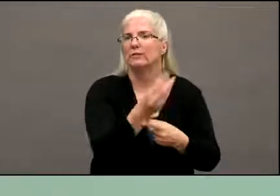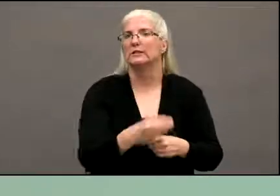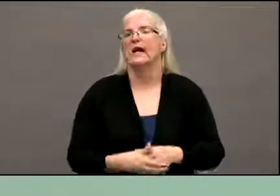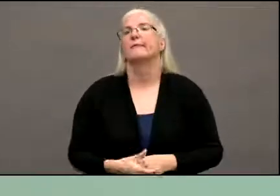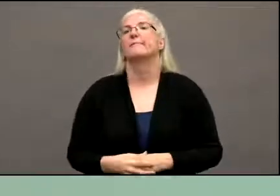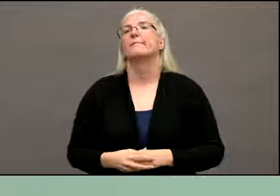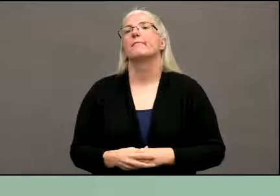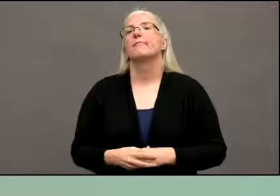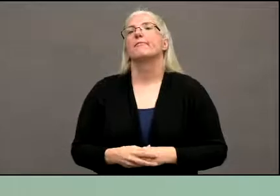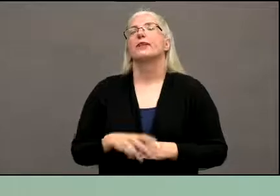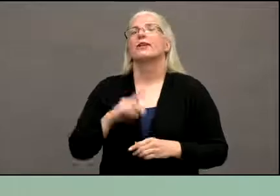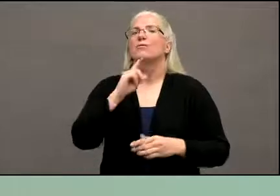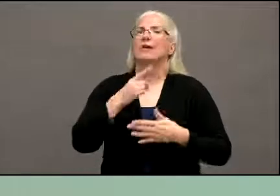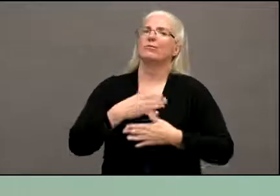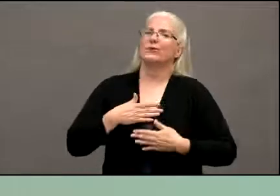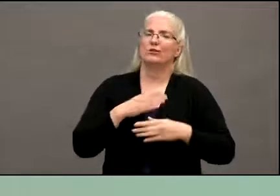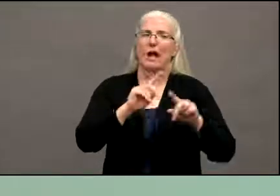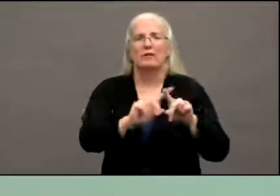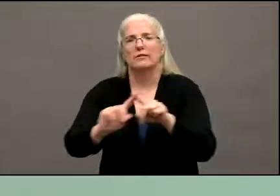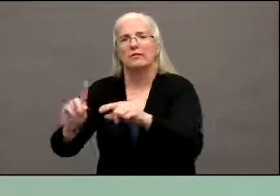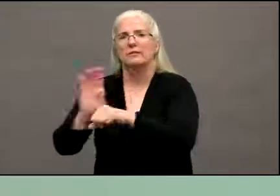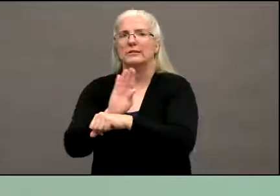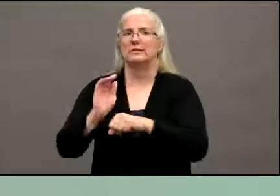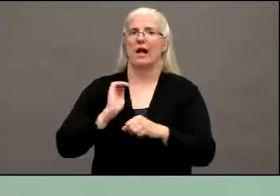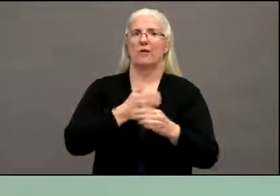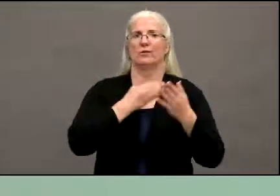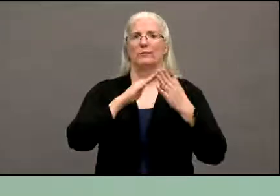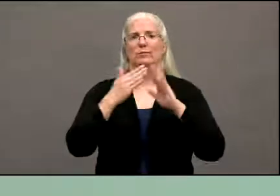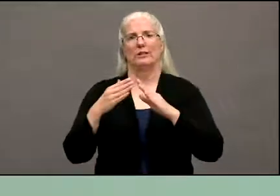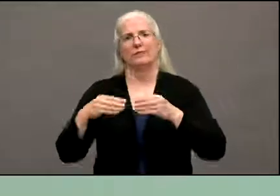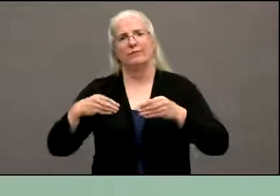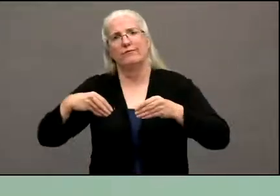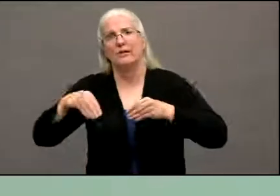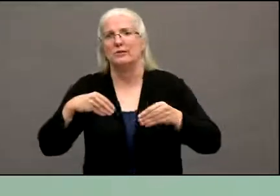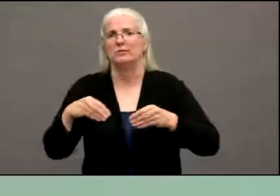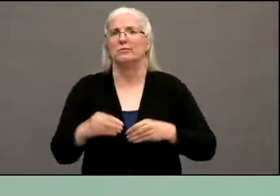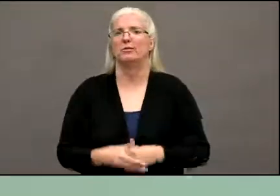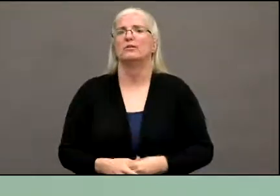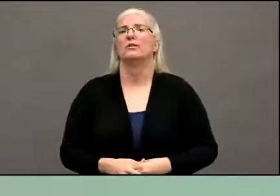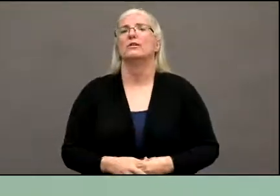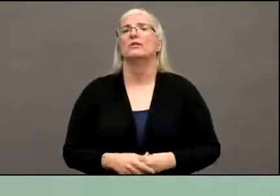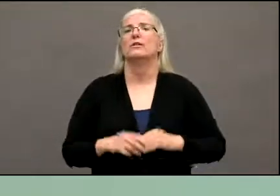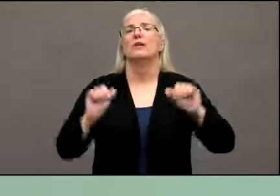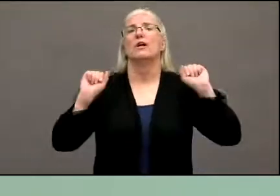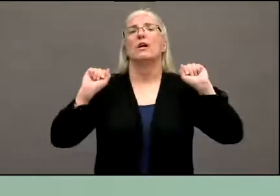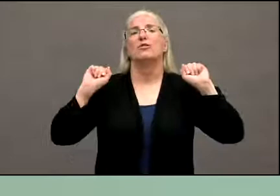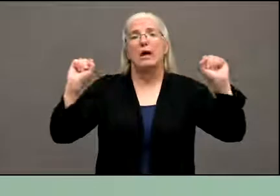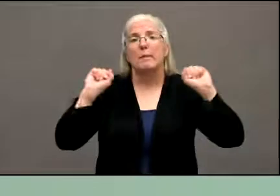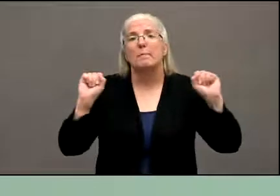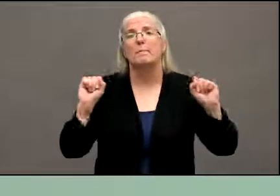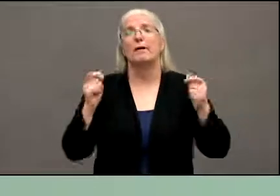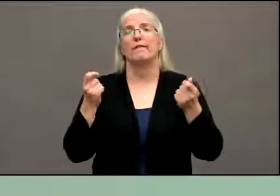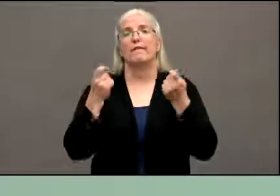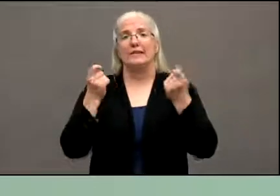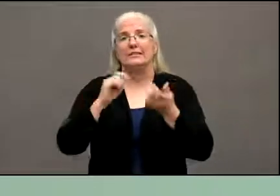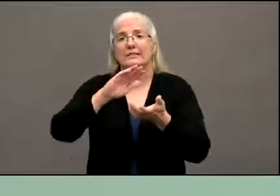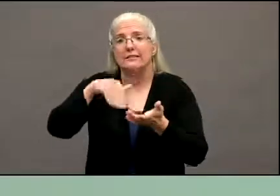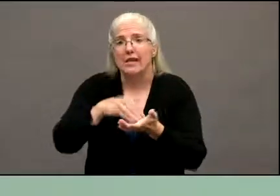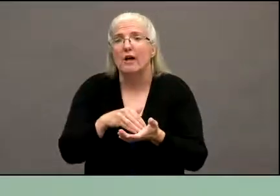that. Gyms and fitness centers are allowed to resume indoor operations at 10% capacity, which